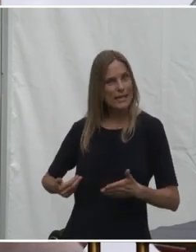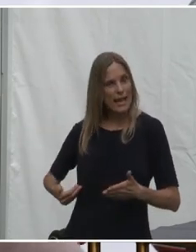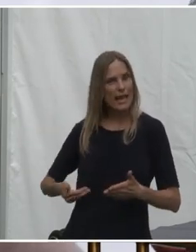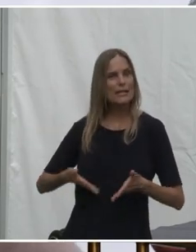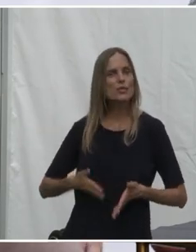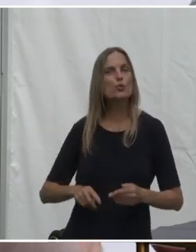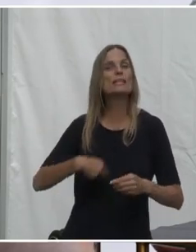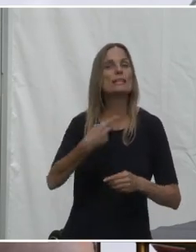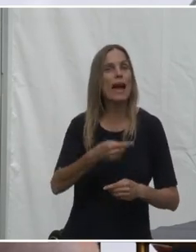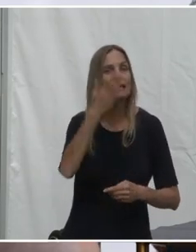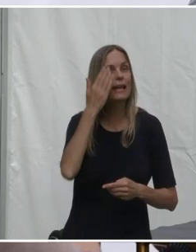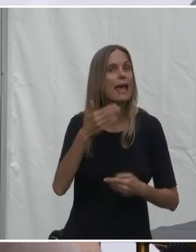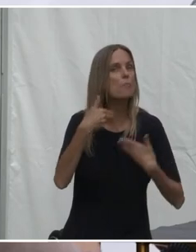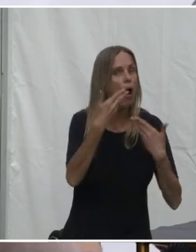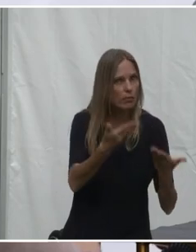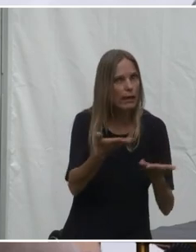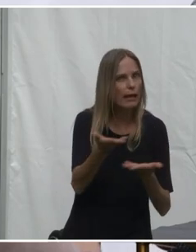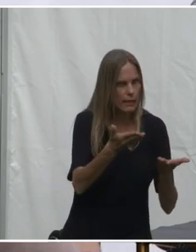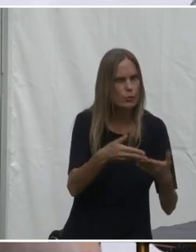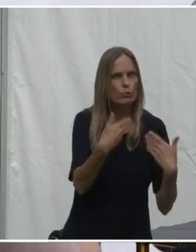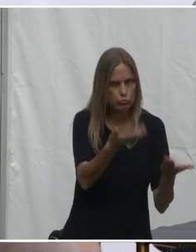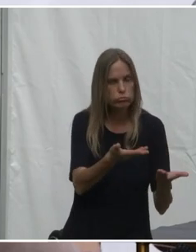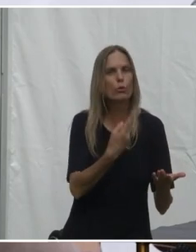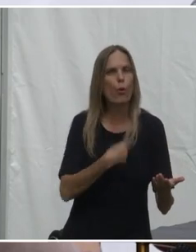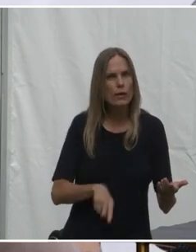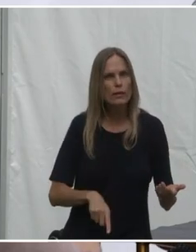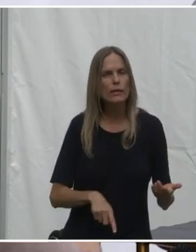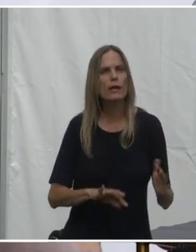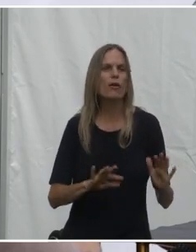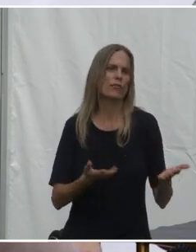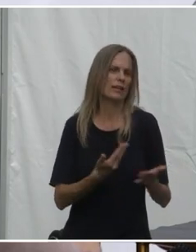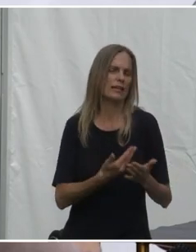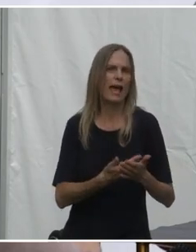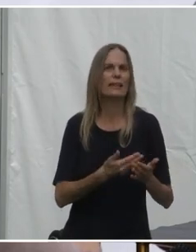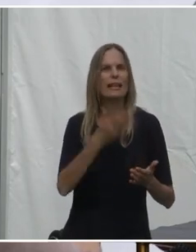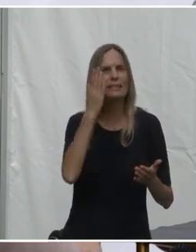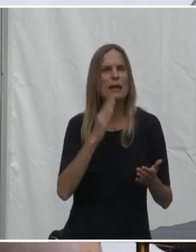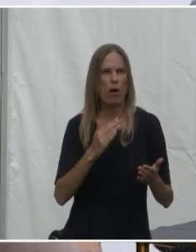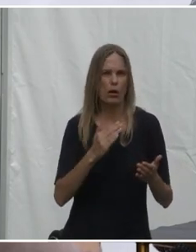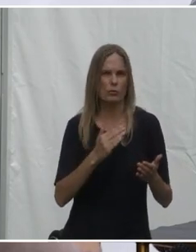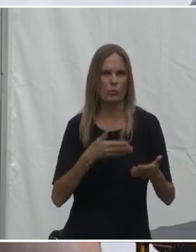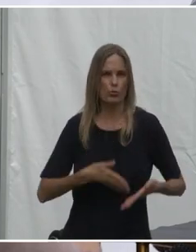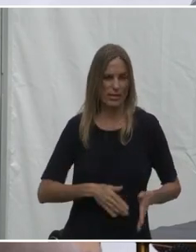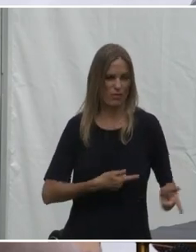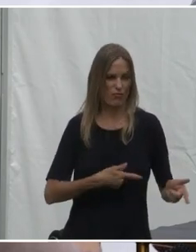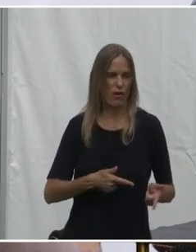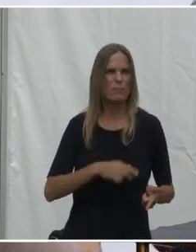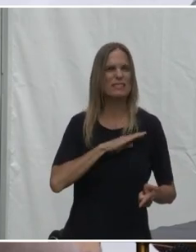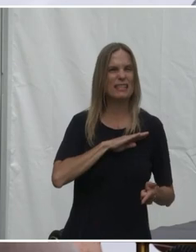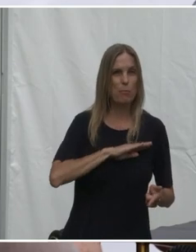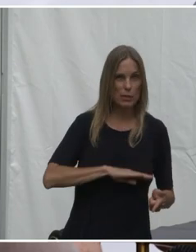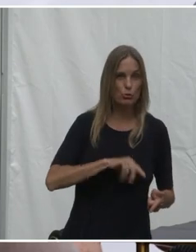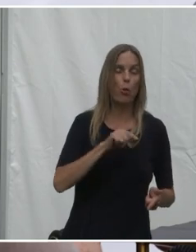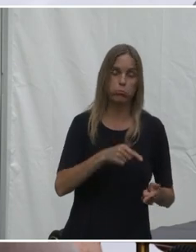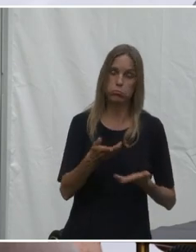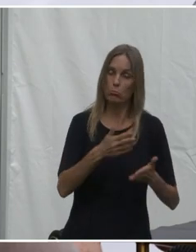blues mothers or mothers who were having depression symptoms before giving birth. And these services